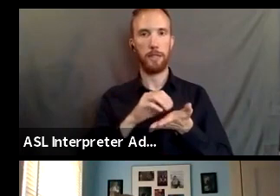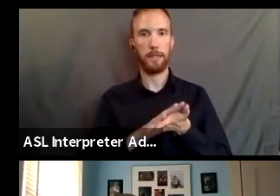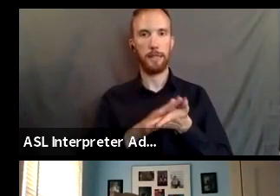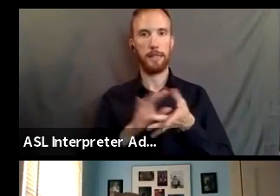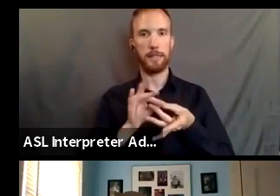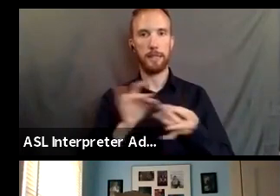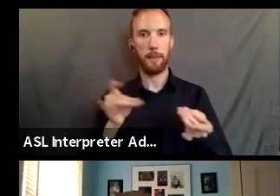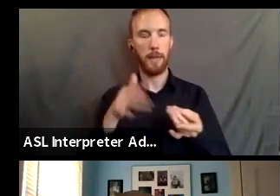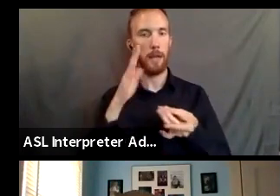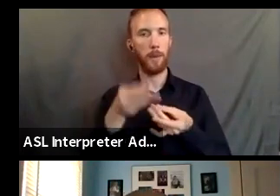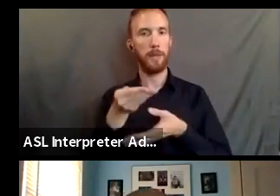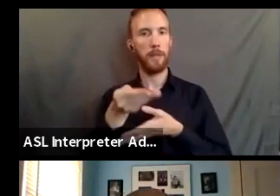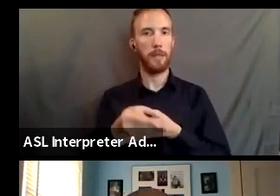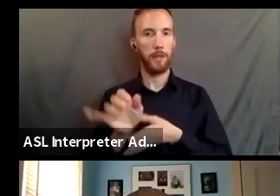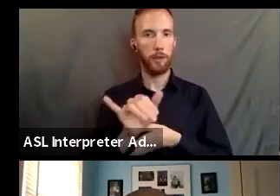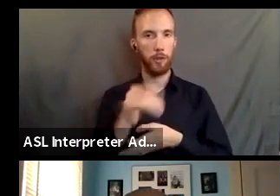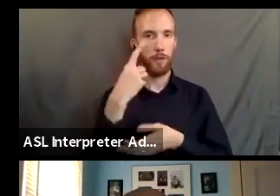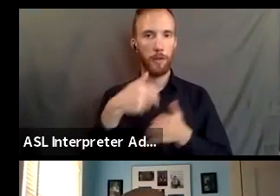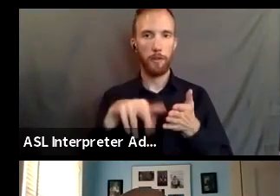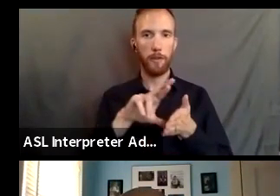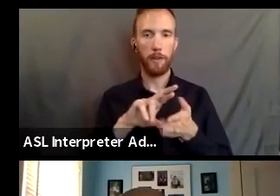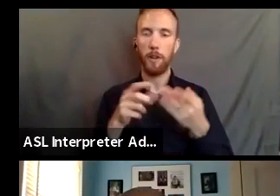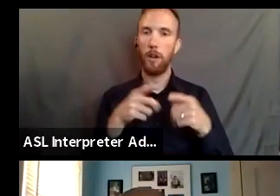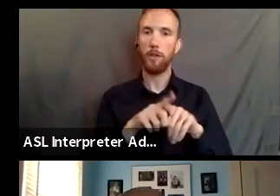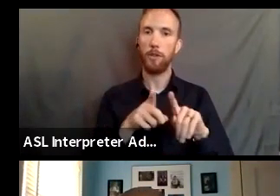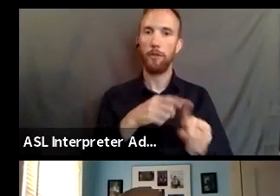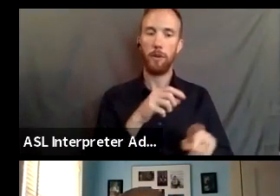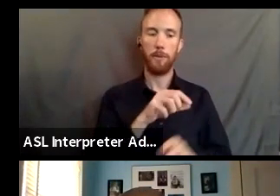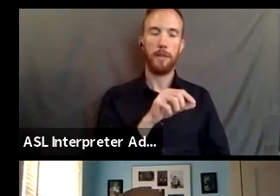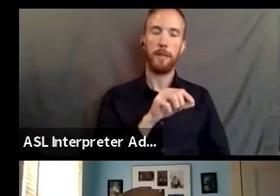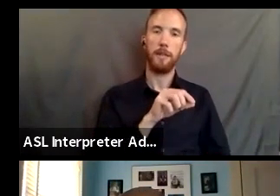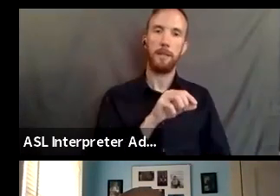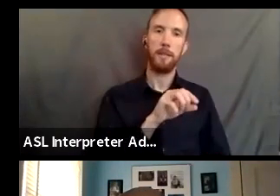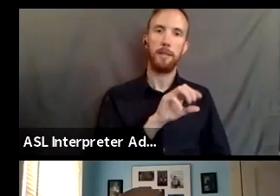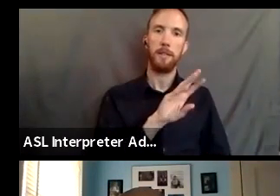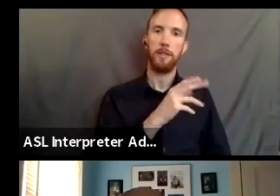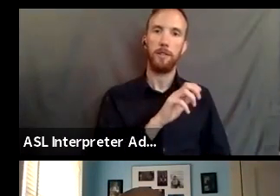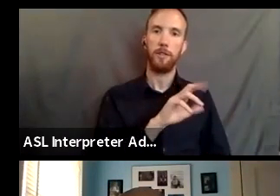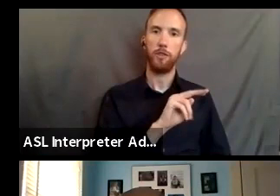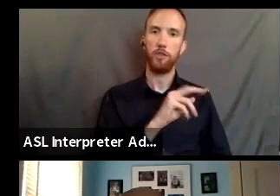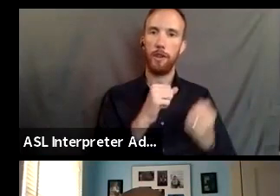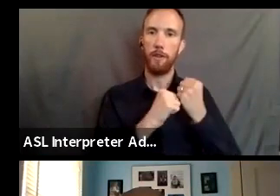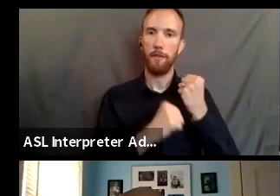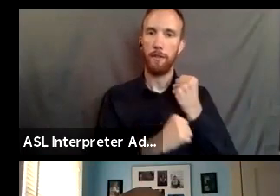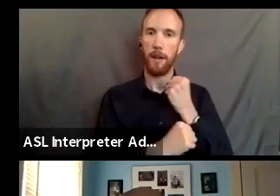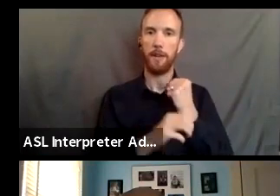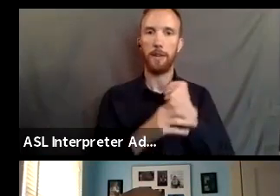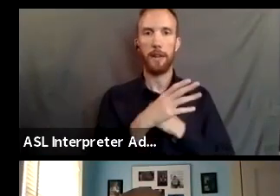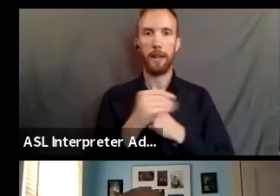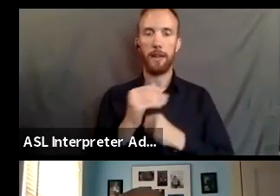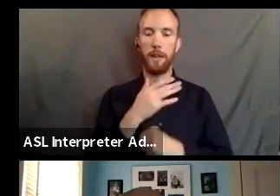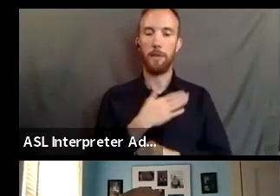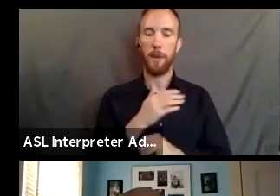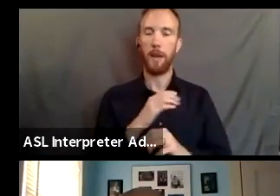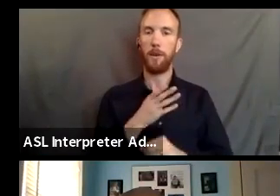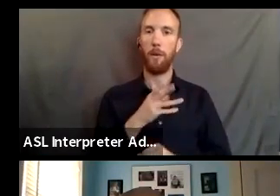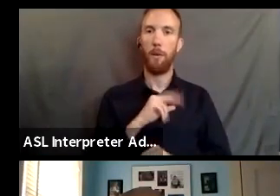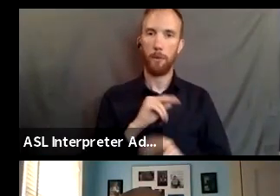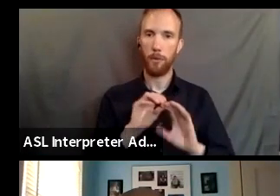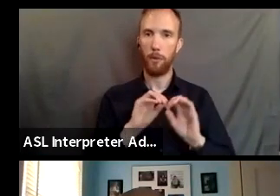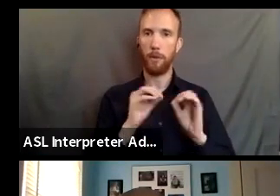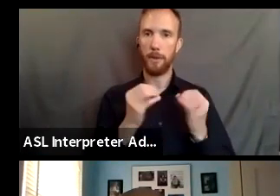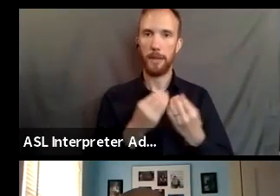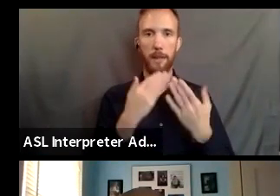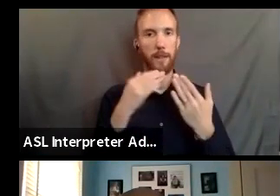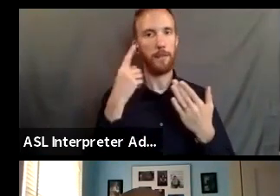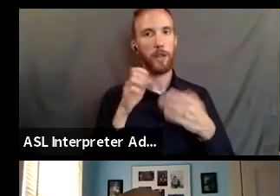as well as a written statement from mr c.w chan founder and board member of my organization thank you very much for your time thank you ms chan